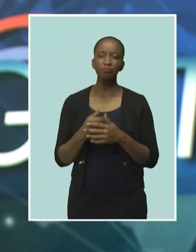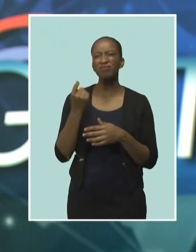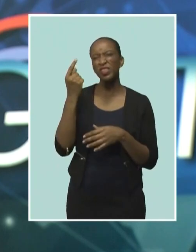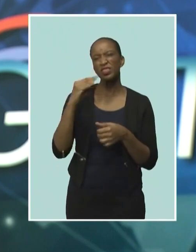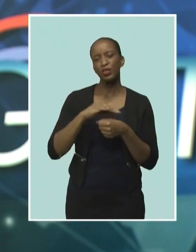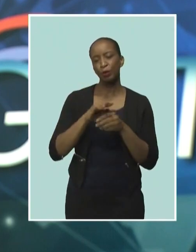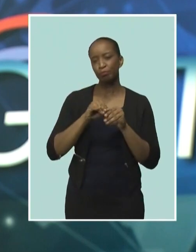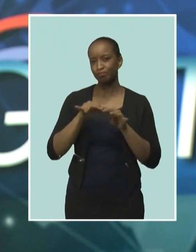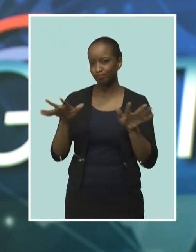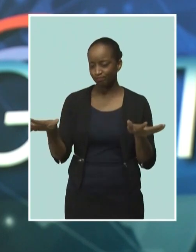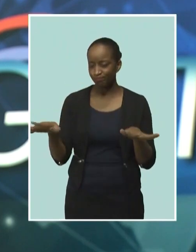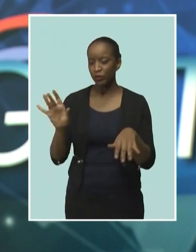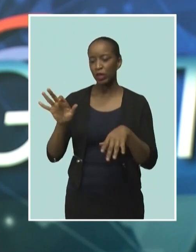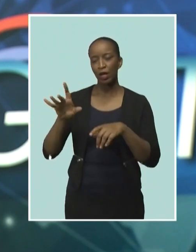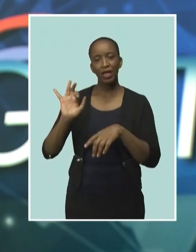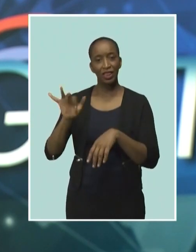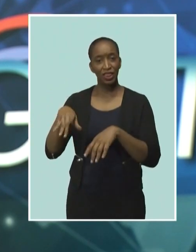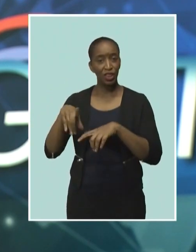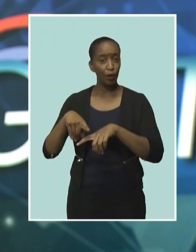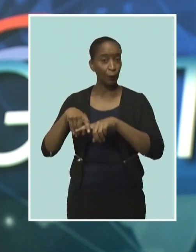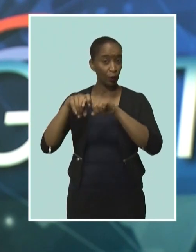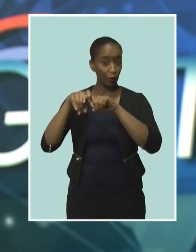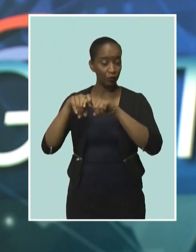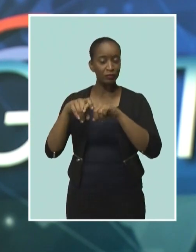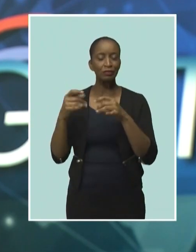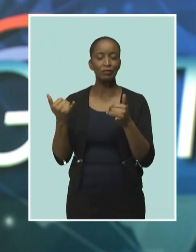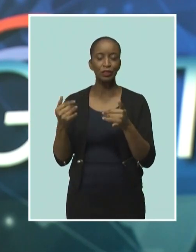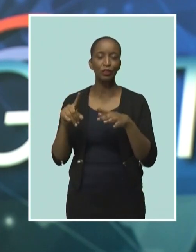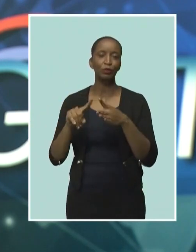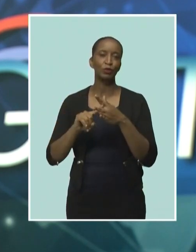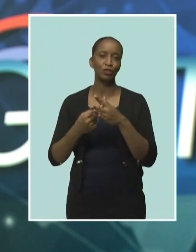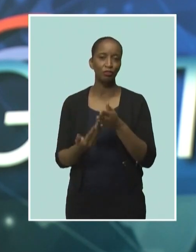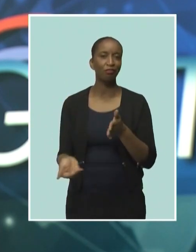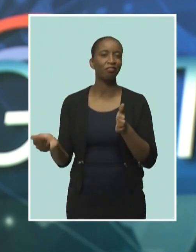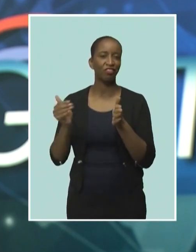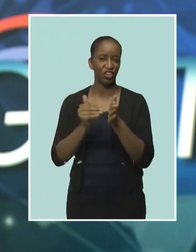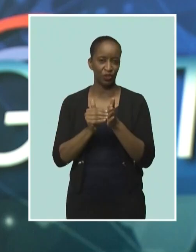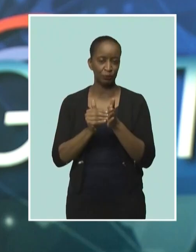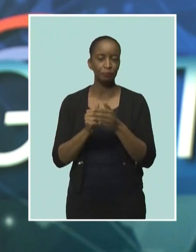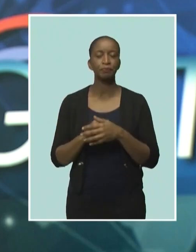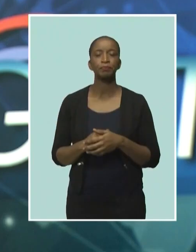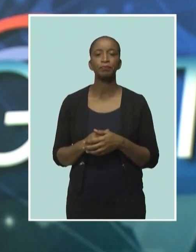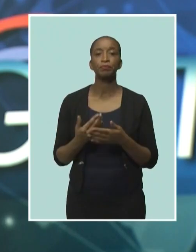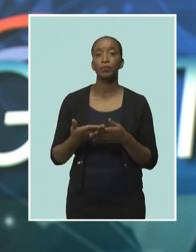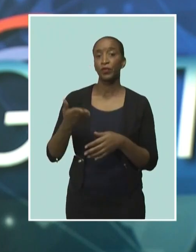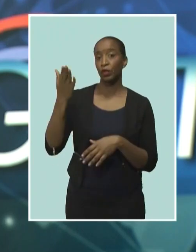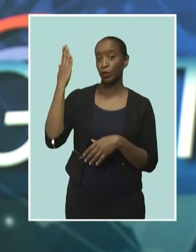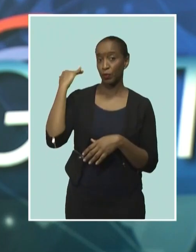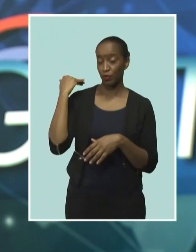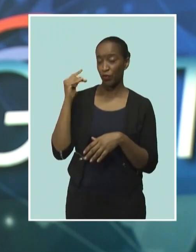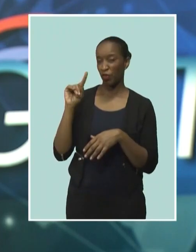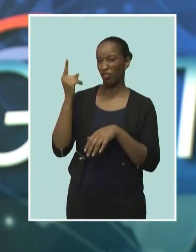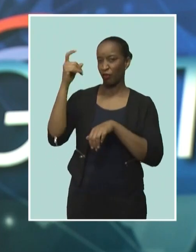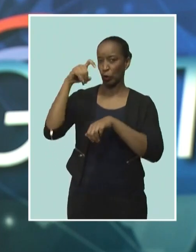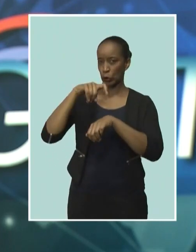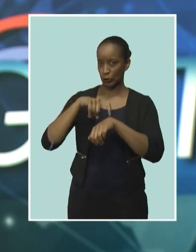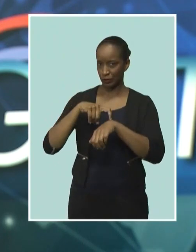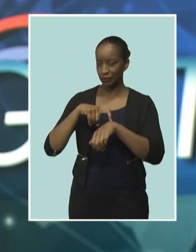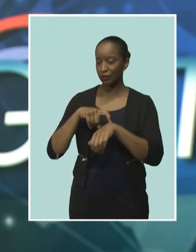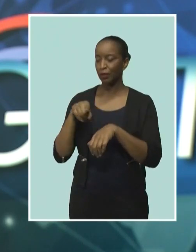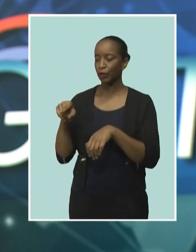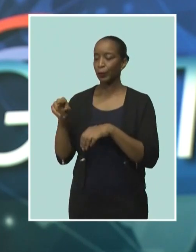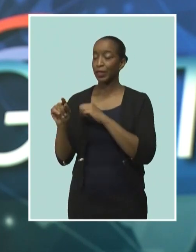Manager Anton Lovell says they're happy to resume the competition. The inaugural competition was won by the St. George Secondary